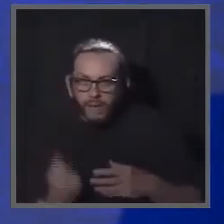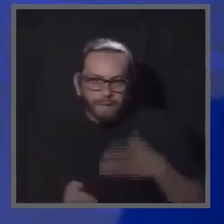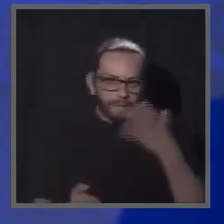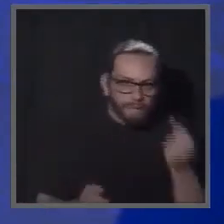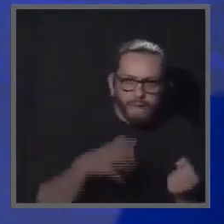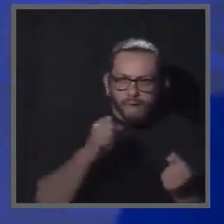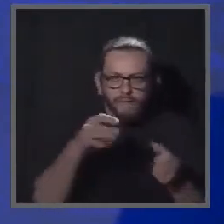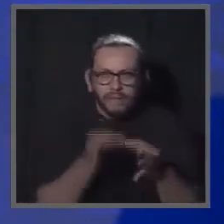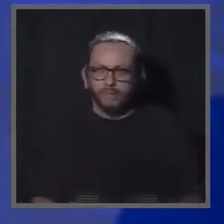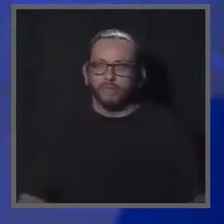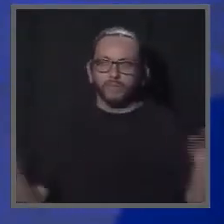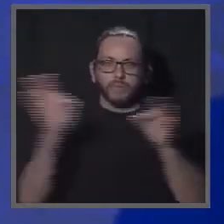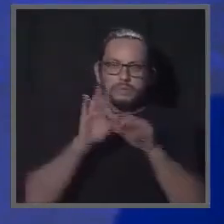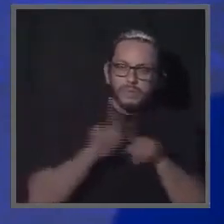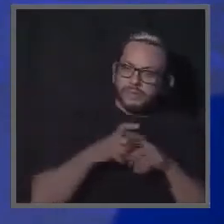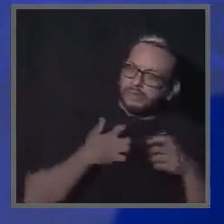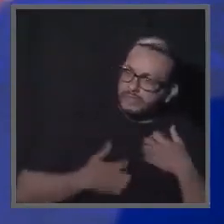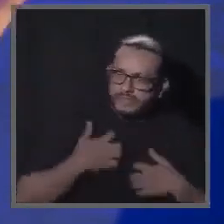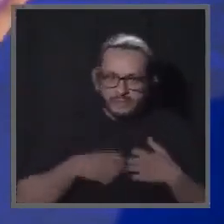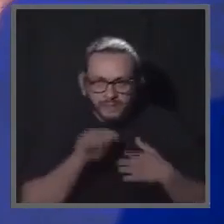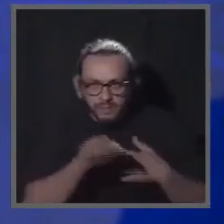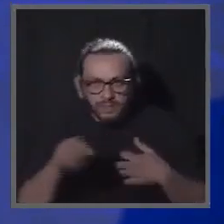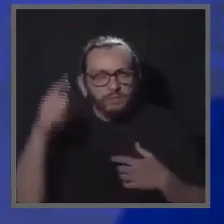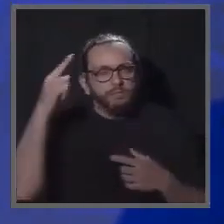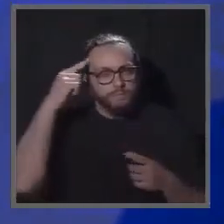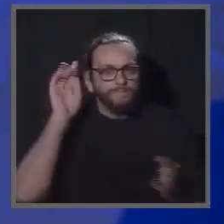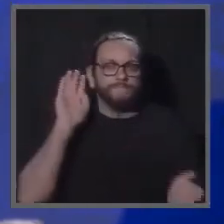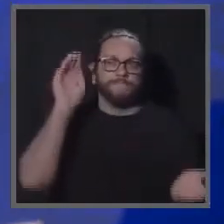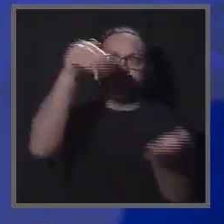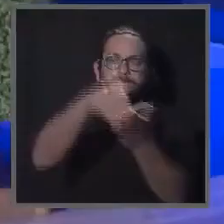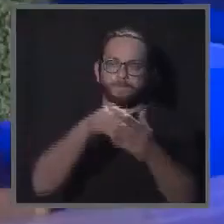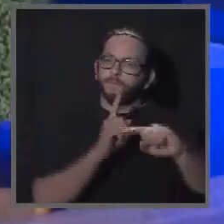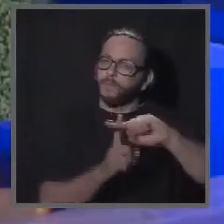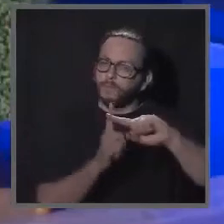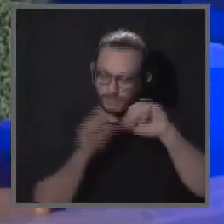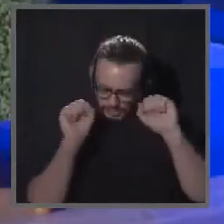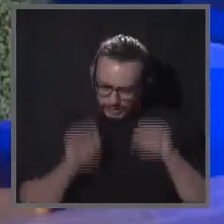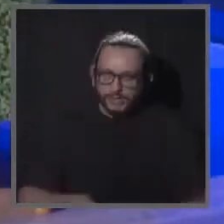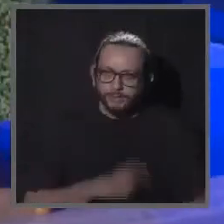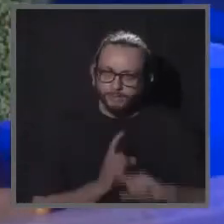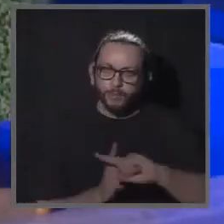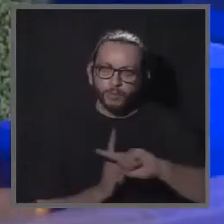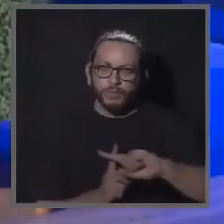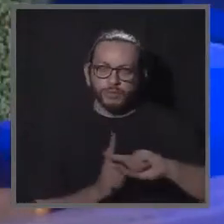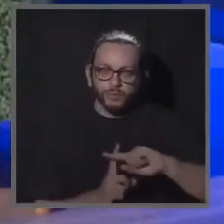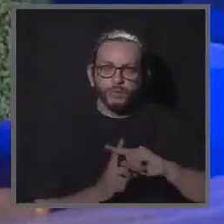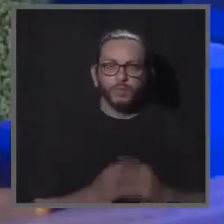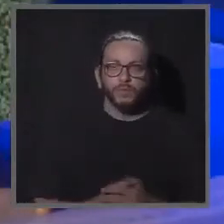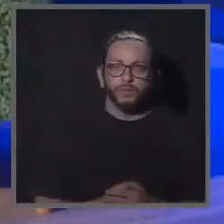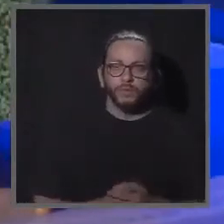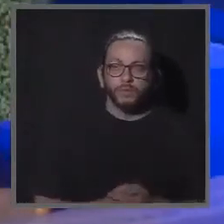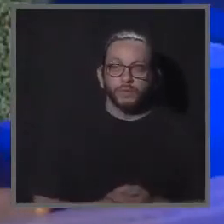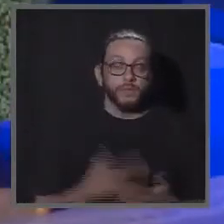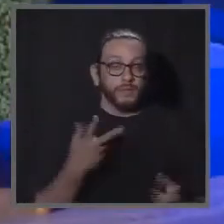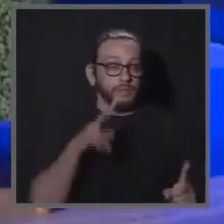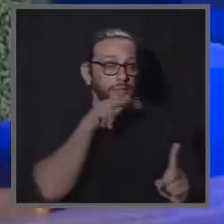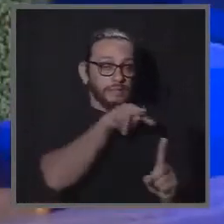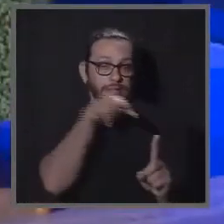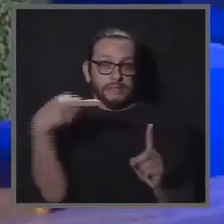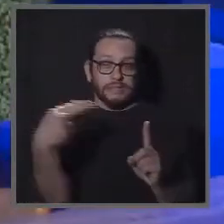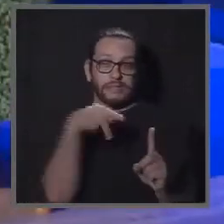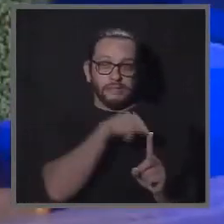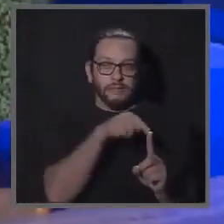very relevant experiences, and that already had results that were coming out. So from this perspective,